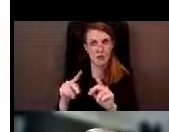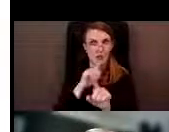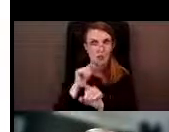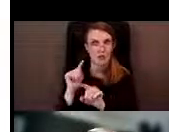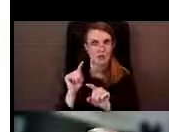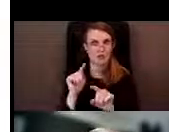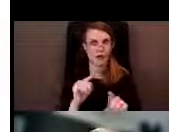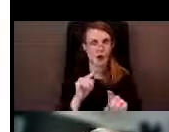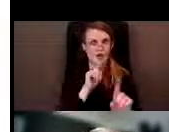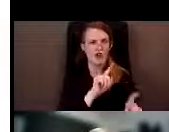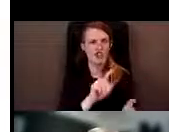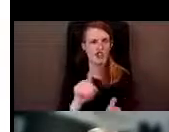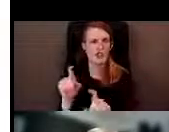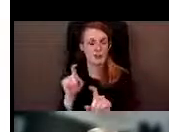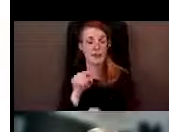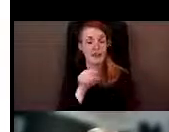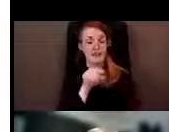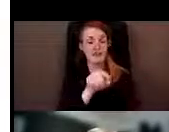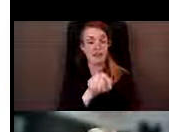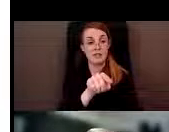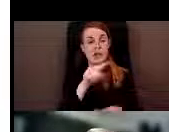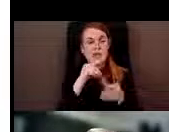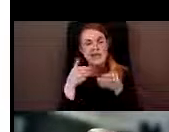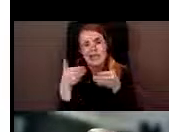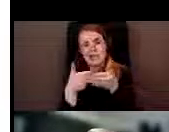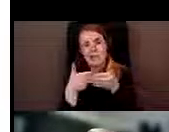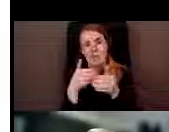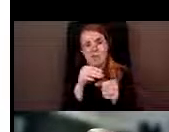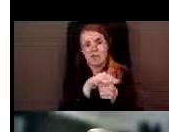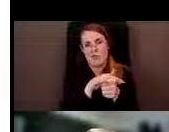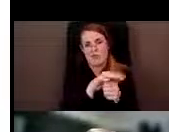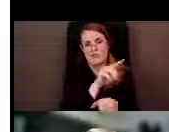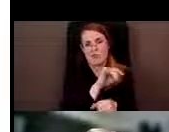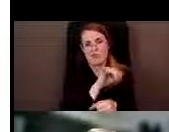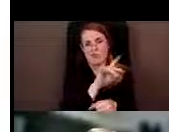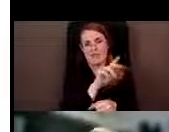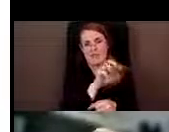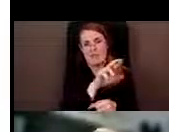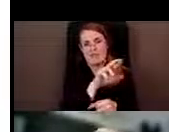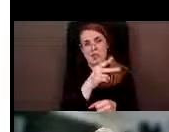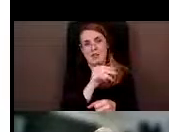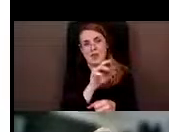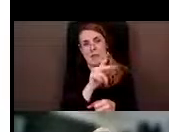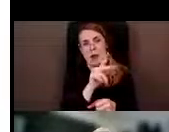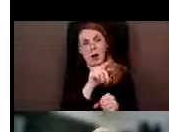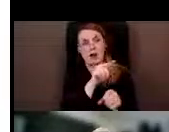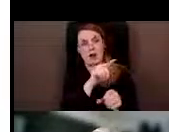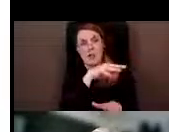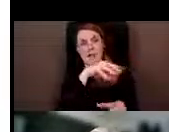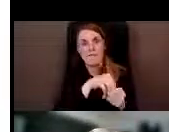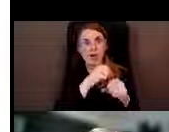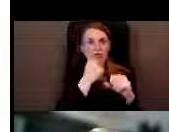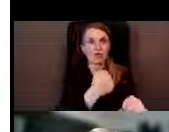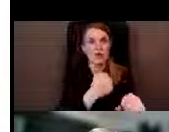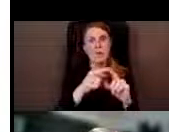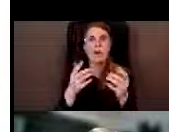might expect, those areas closest to Zilker Park tended to have more correspondence, but we continue to have participation